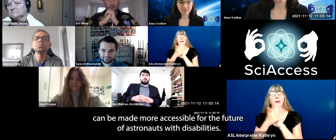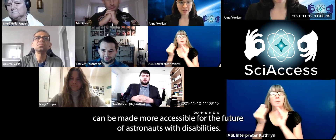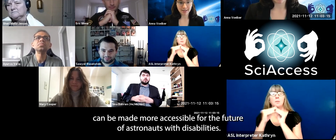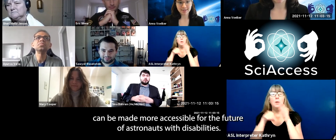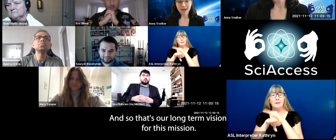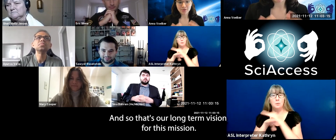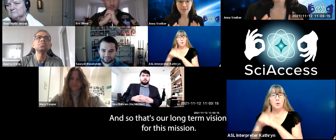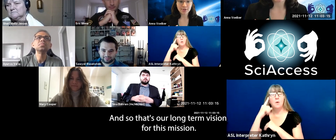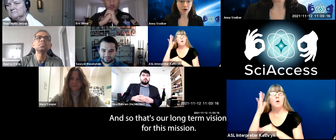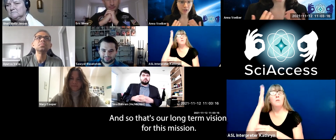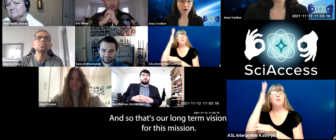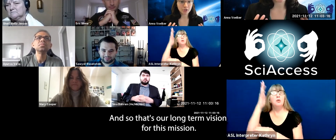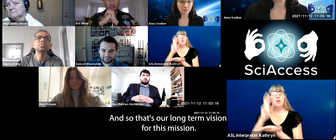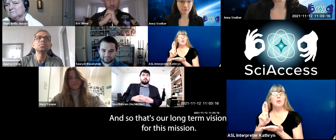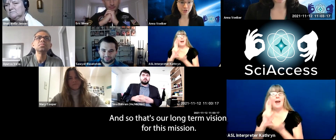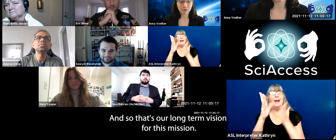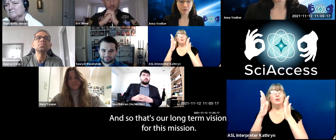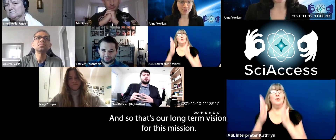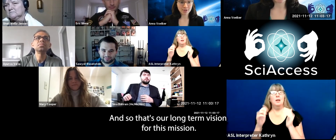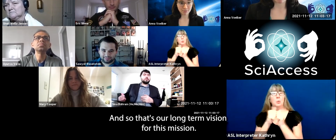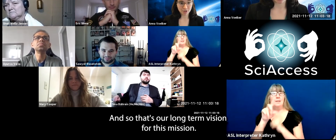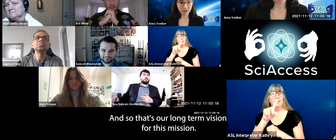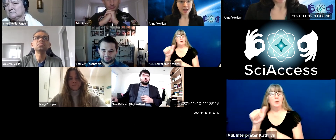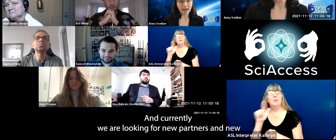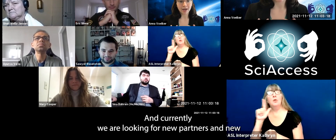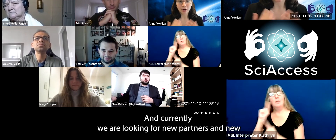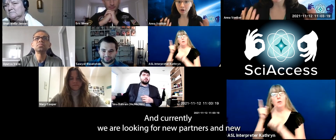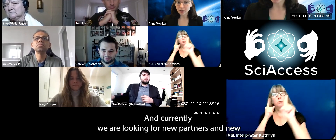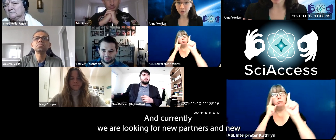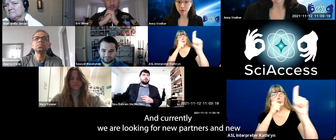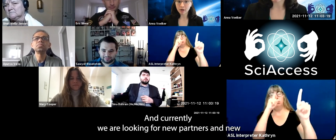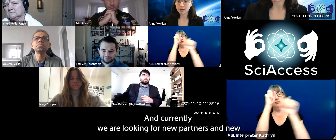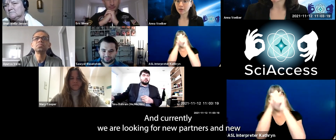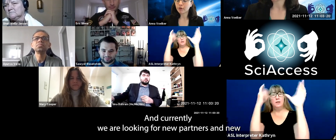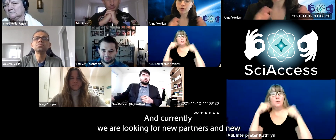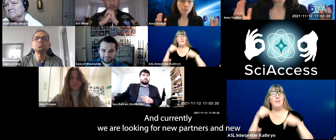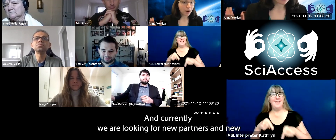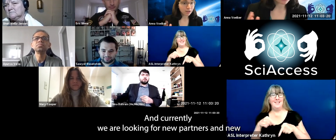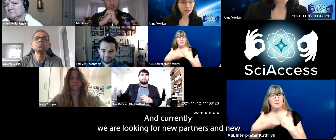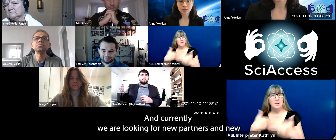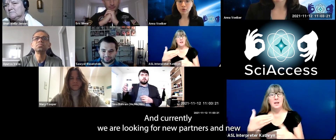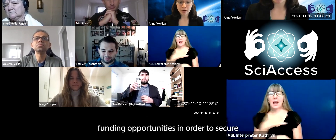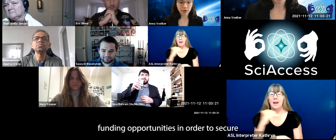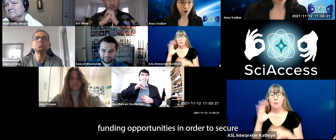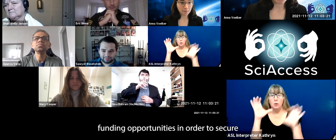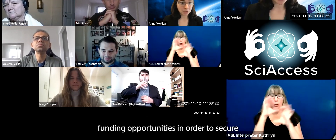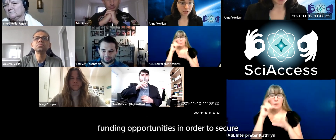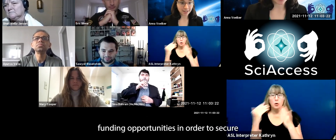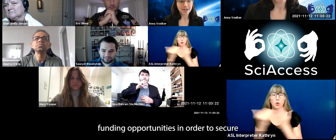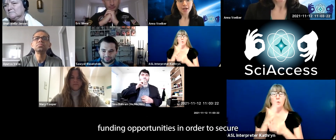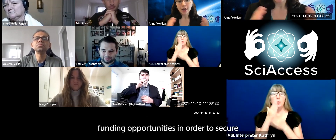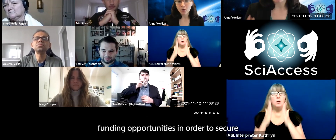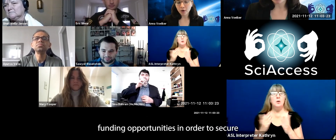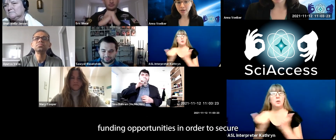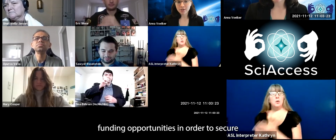with disabilities. And so that's our long-term vision for this mission. And currently, we are looking for new partners and new funding